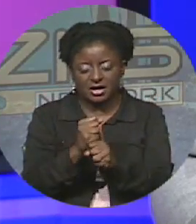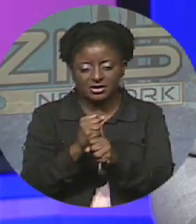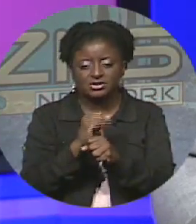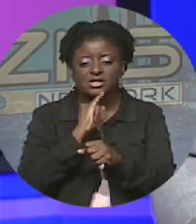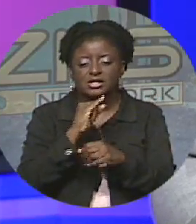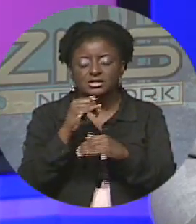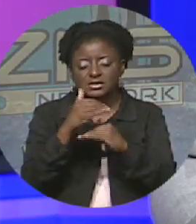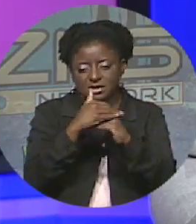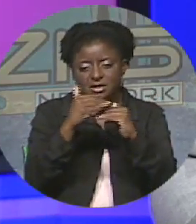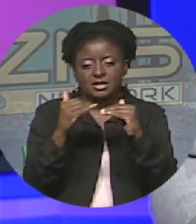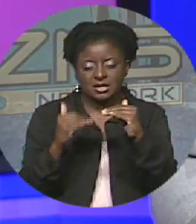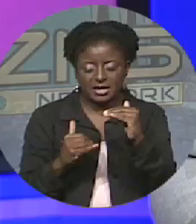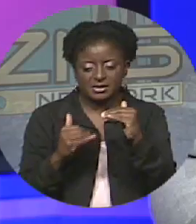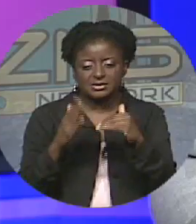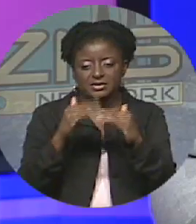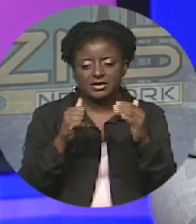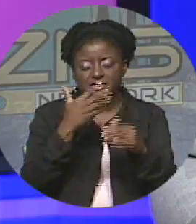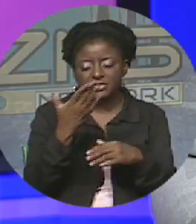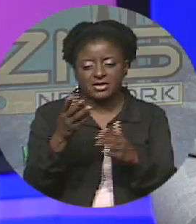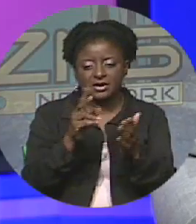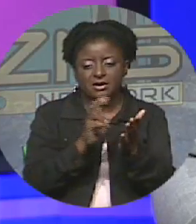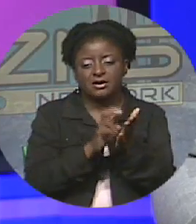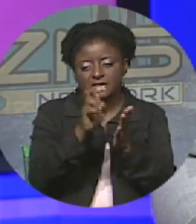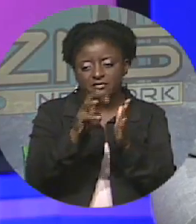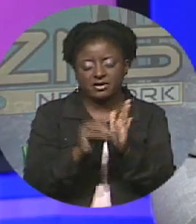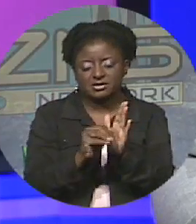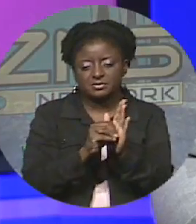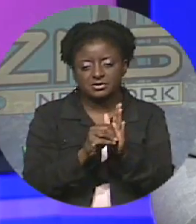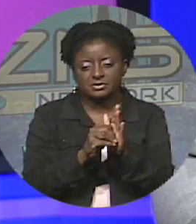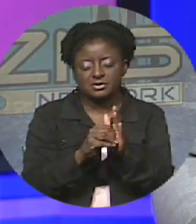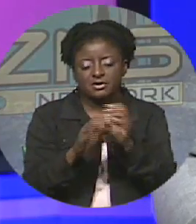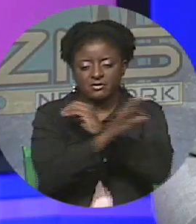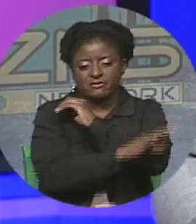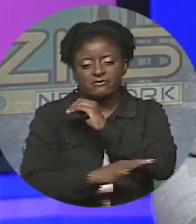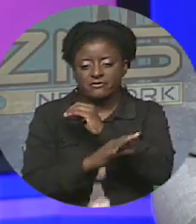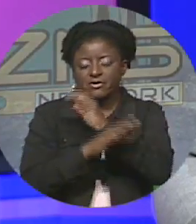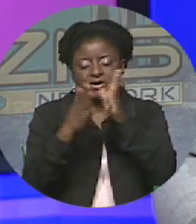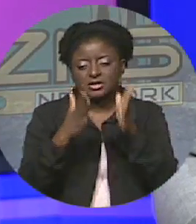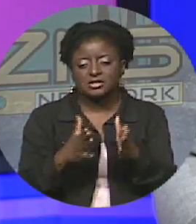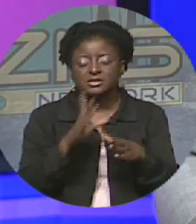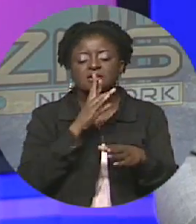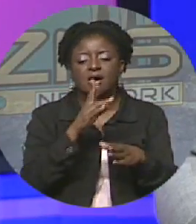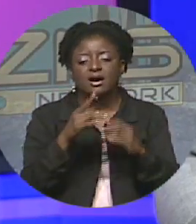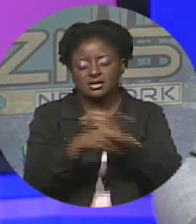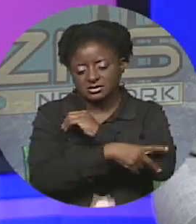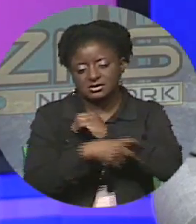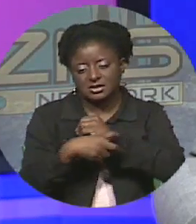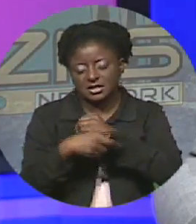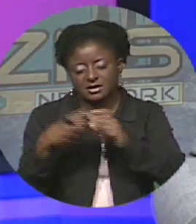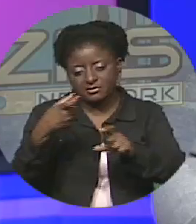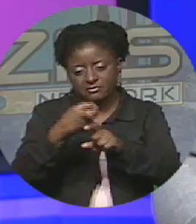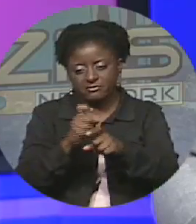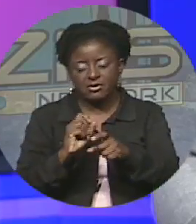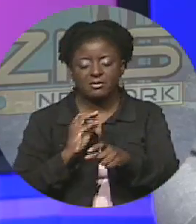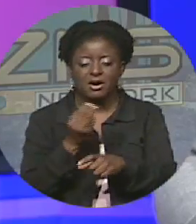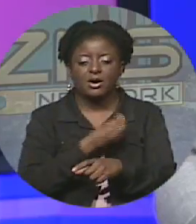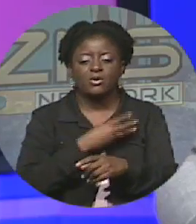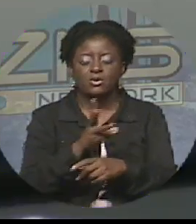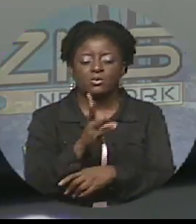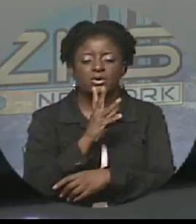because foreigners are raping our waters. Well, our Jimenita Swain was in Spanish Wells and she talked to a number of